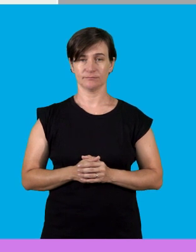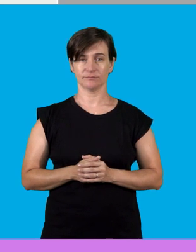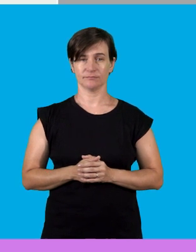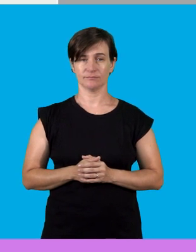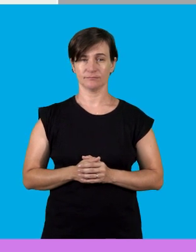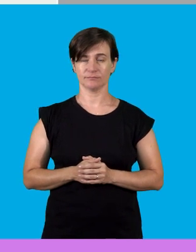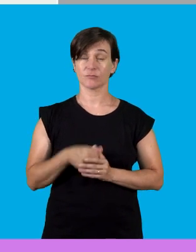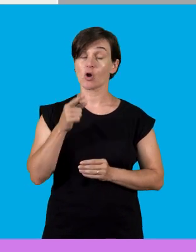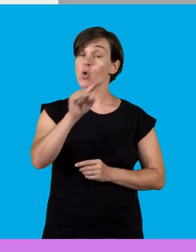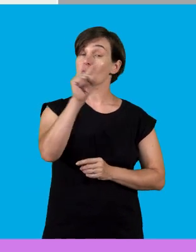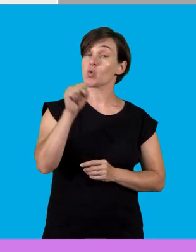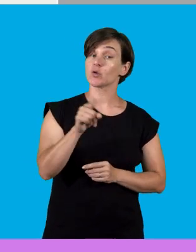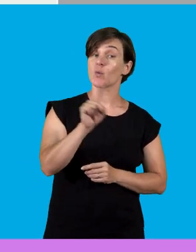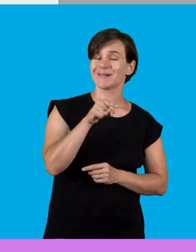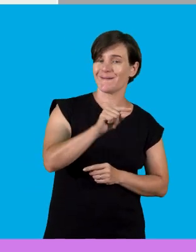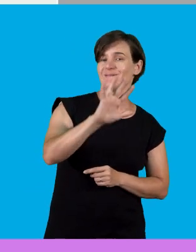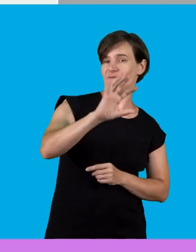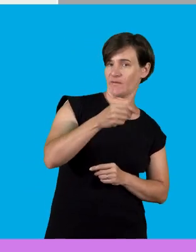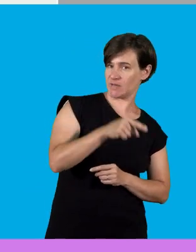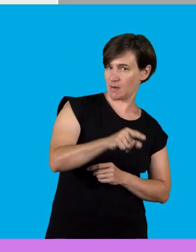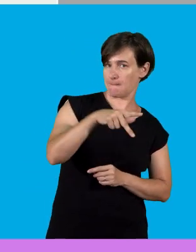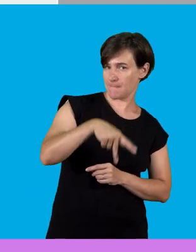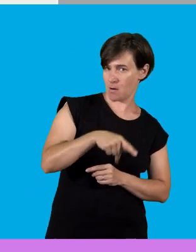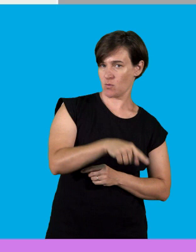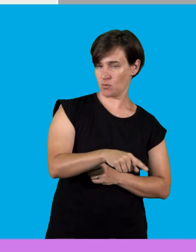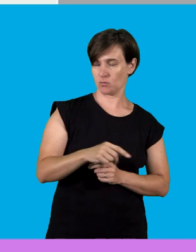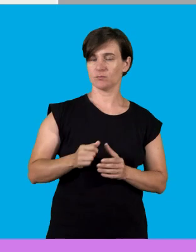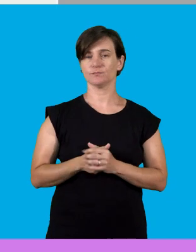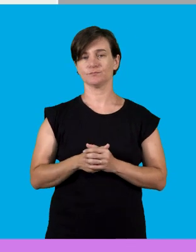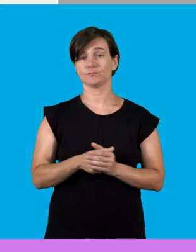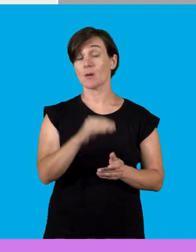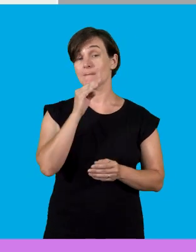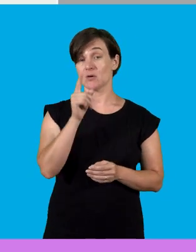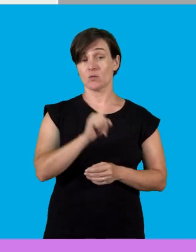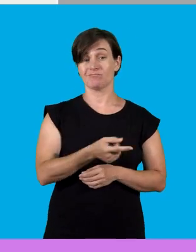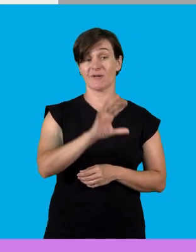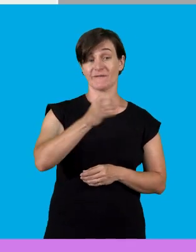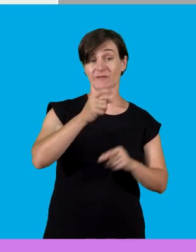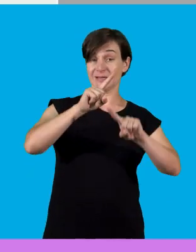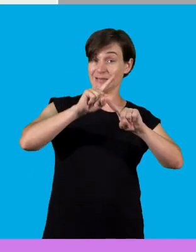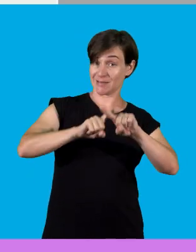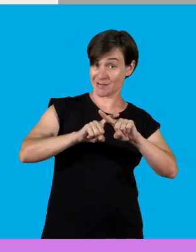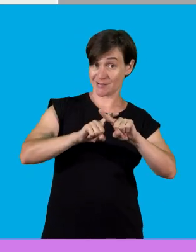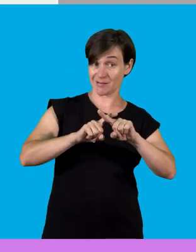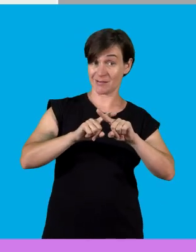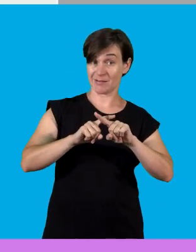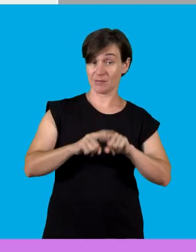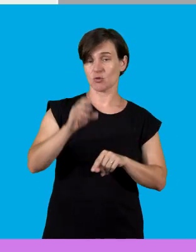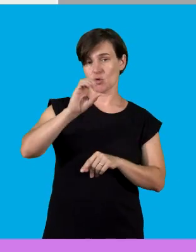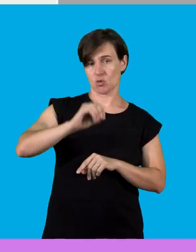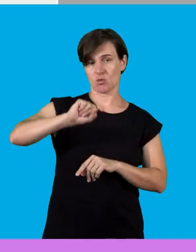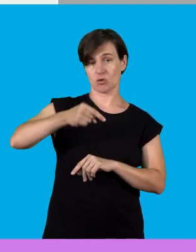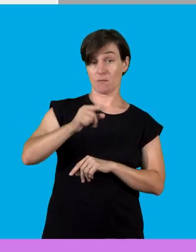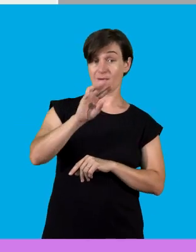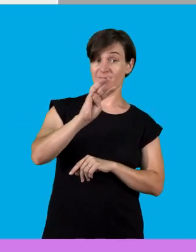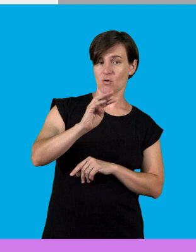And then if we go back to the question where we had to convert 50 pounds, so it's going to be the 50 given